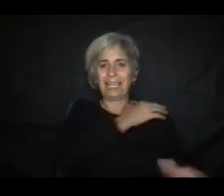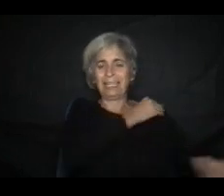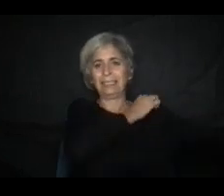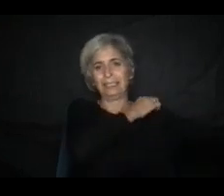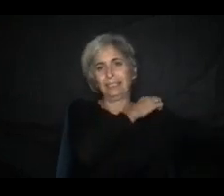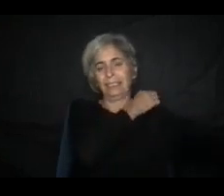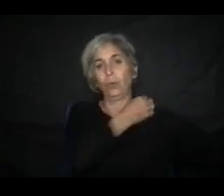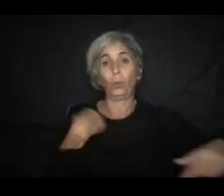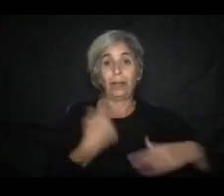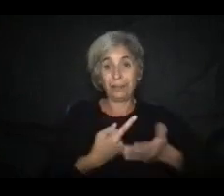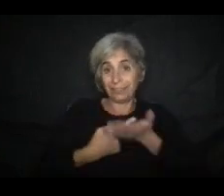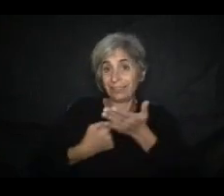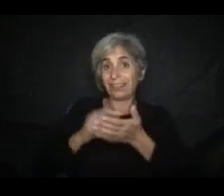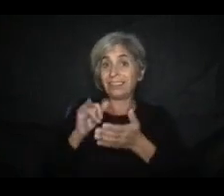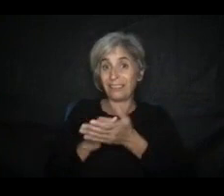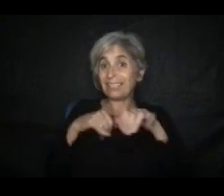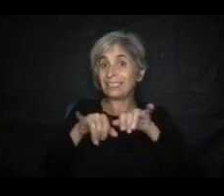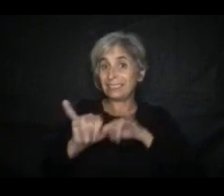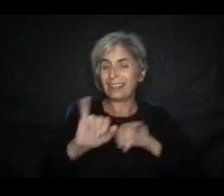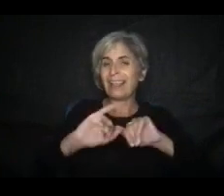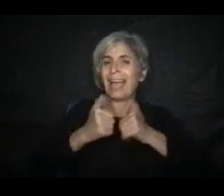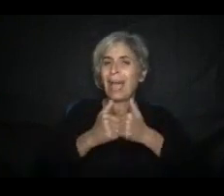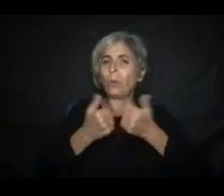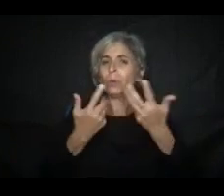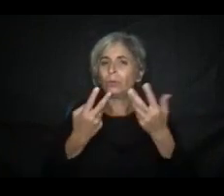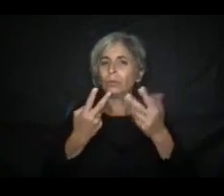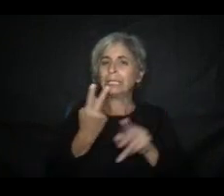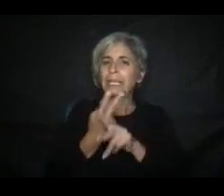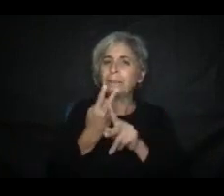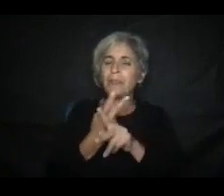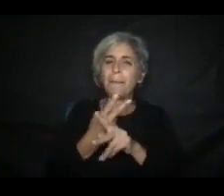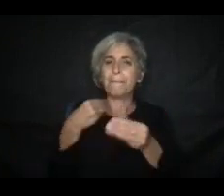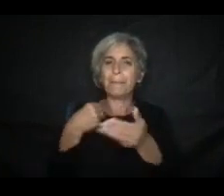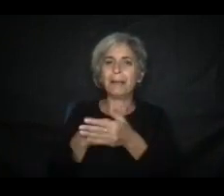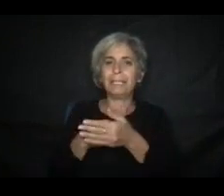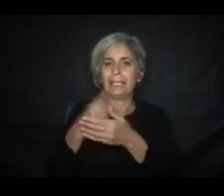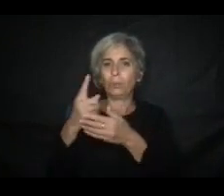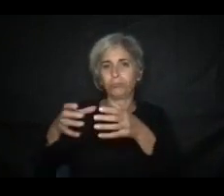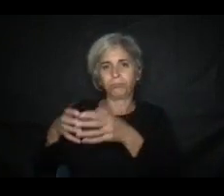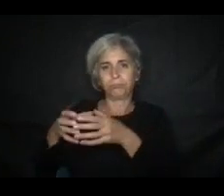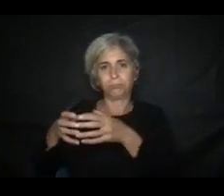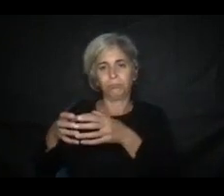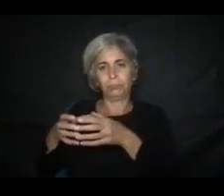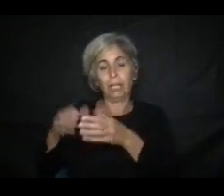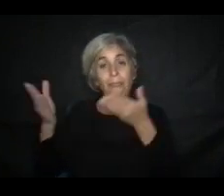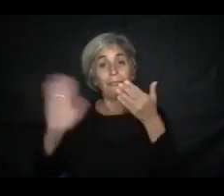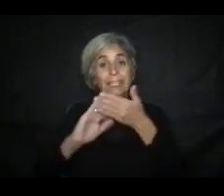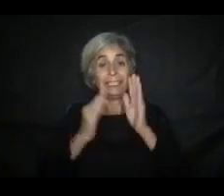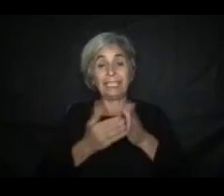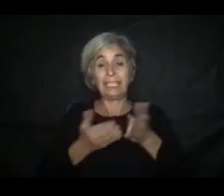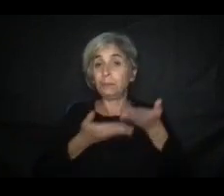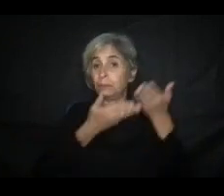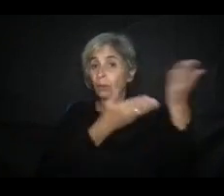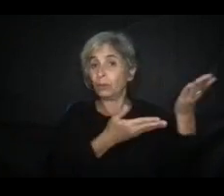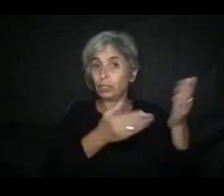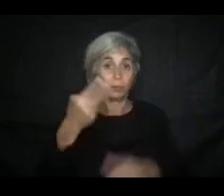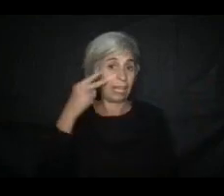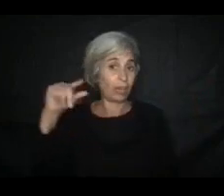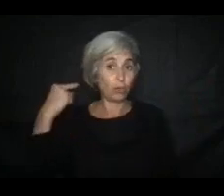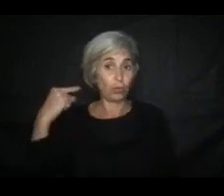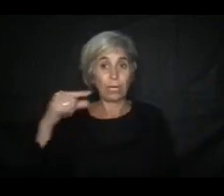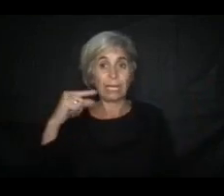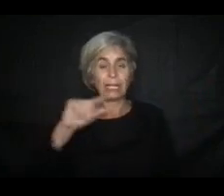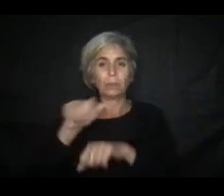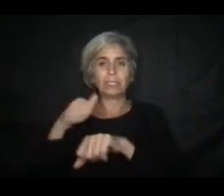debate. Under the city's proposed mobility fee, the area that you see in green is what's established as the